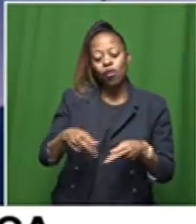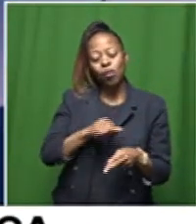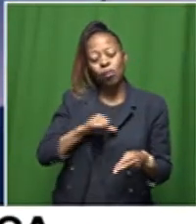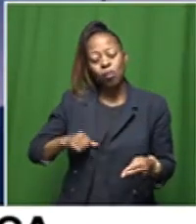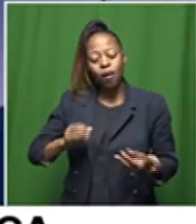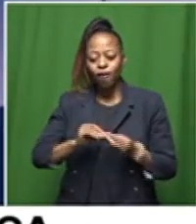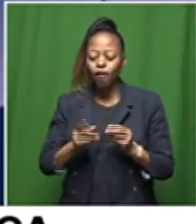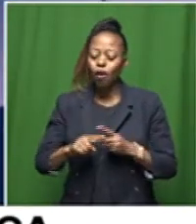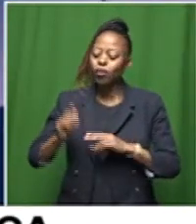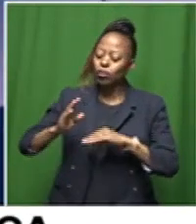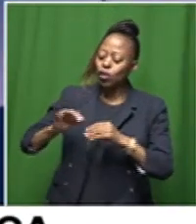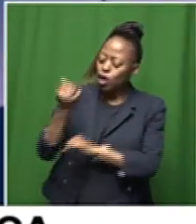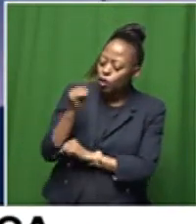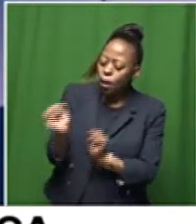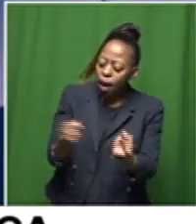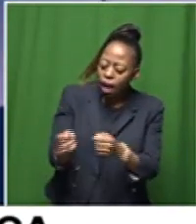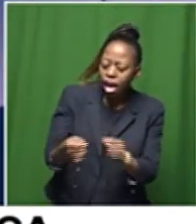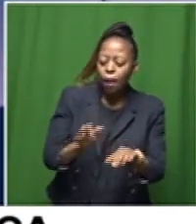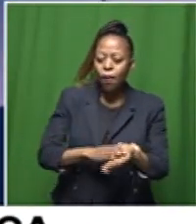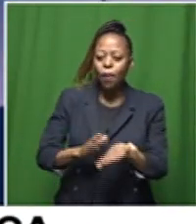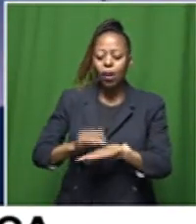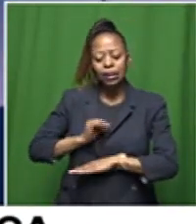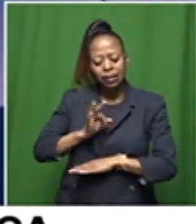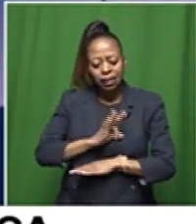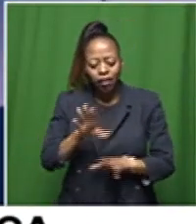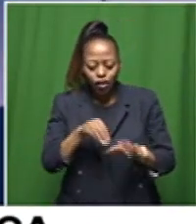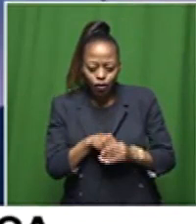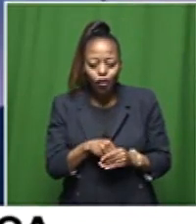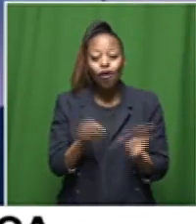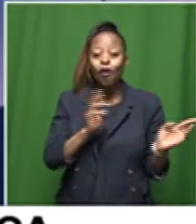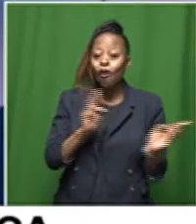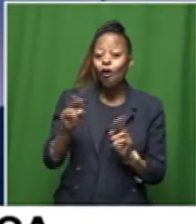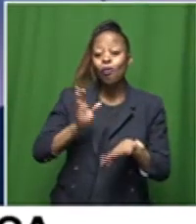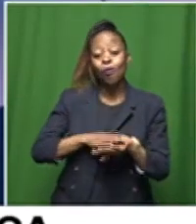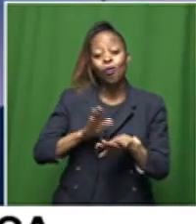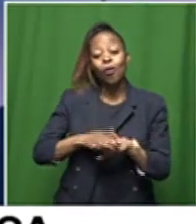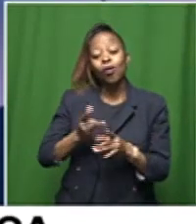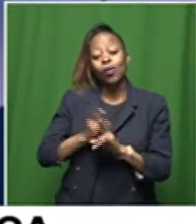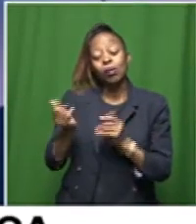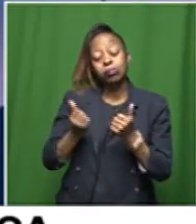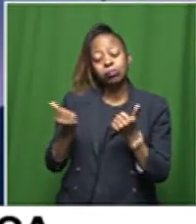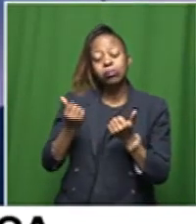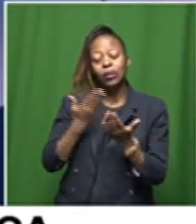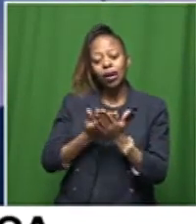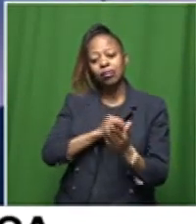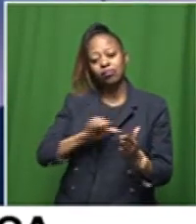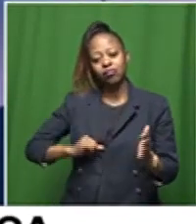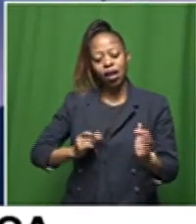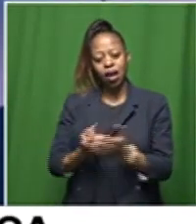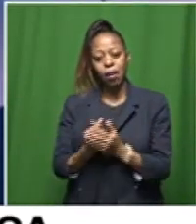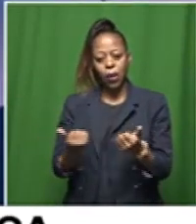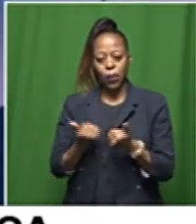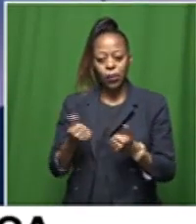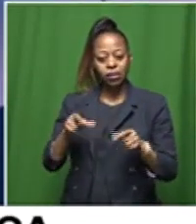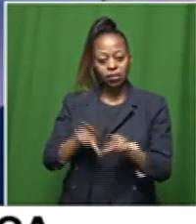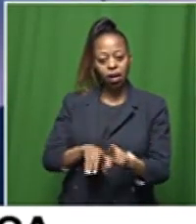theatres are being opened up. More staff is being brought on board to address some of these backlogs. And hopefully, successfully, we will have these surgeries being done. And of course,